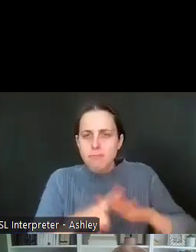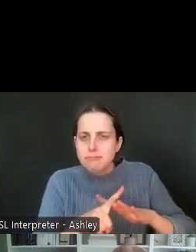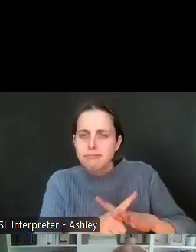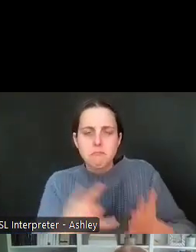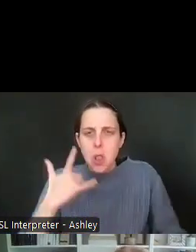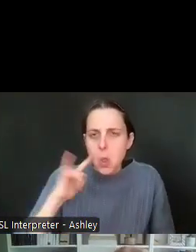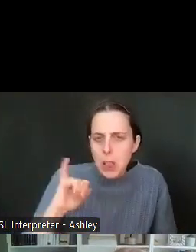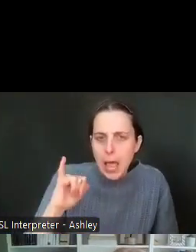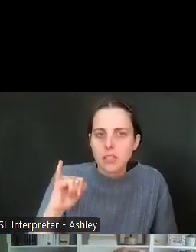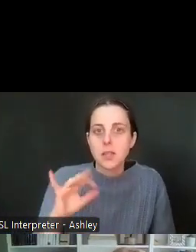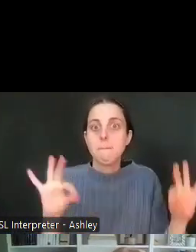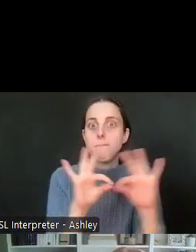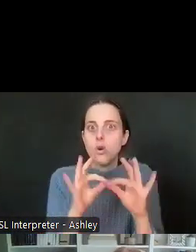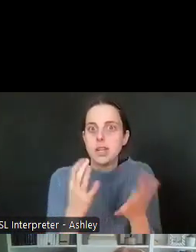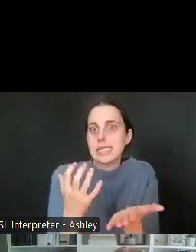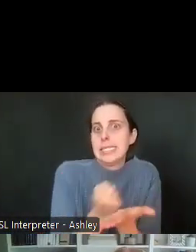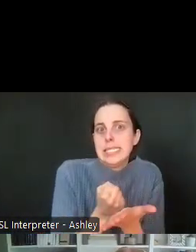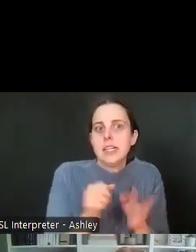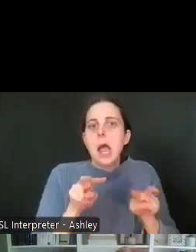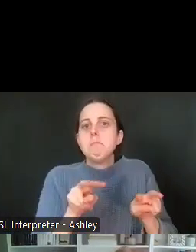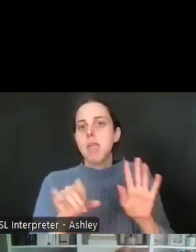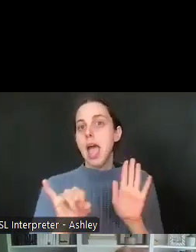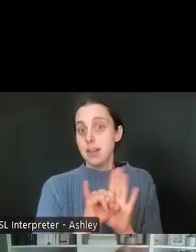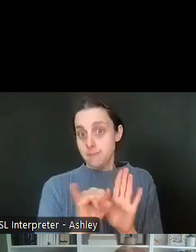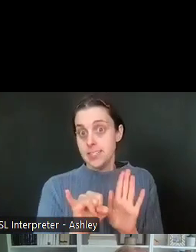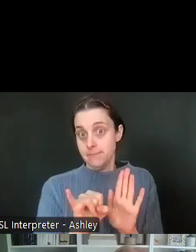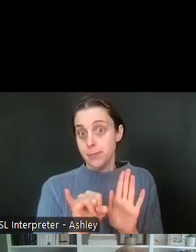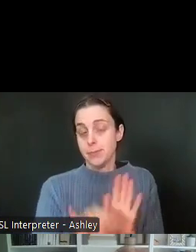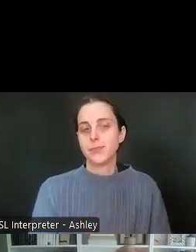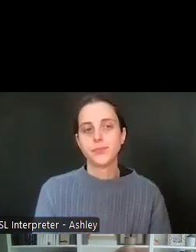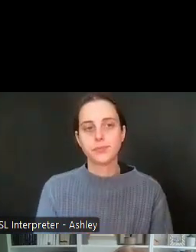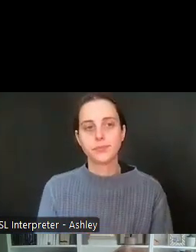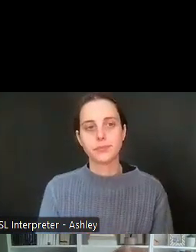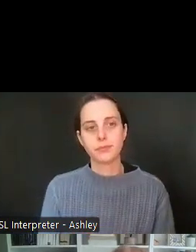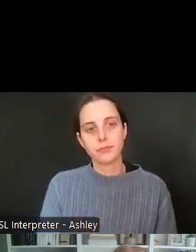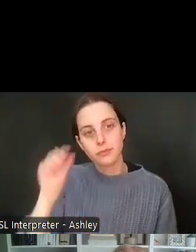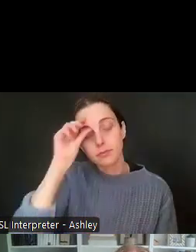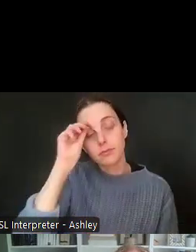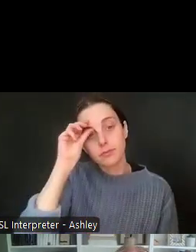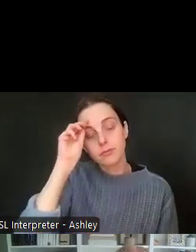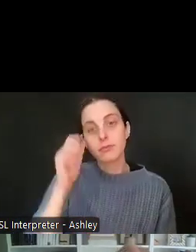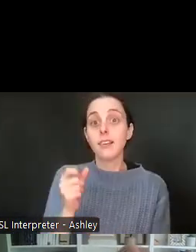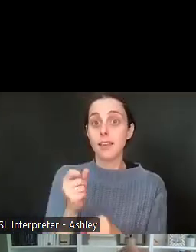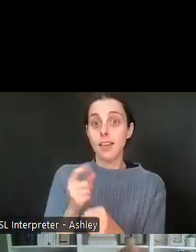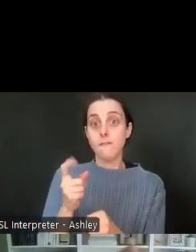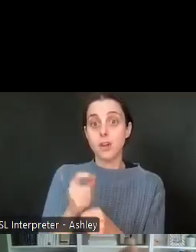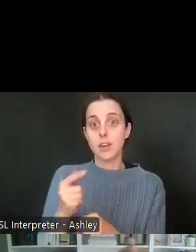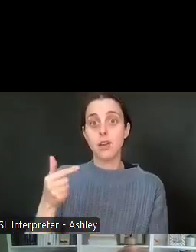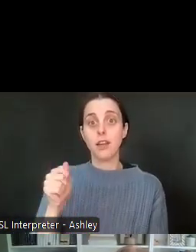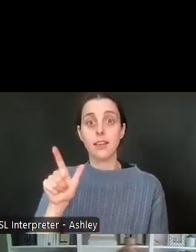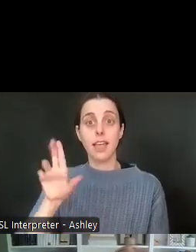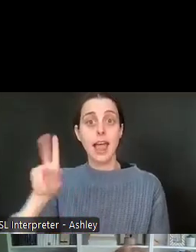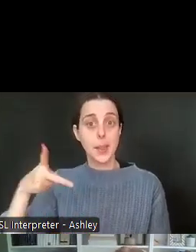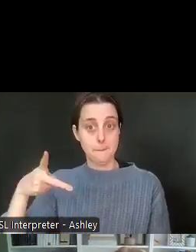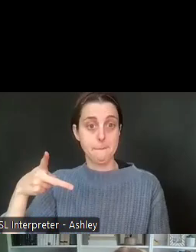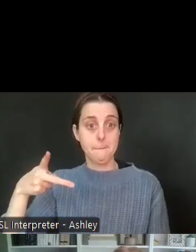preventing burnout. Each year, Gallup who is an industry leader in workplace